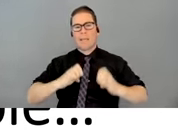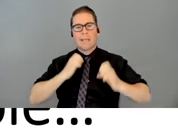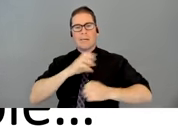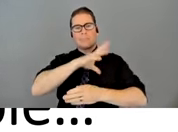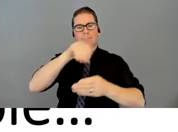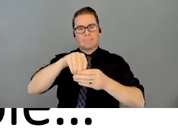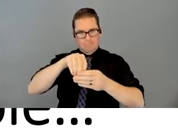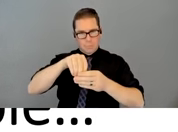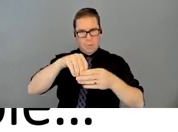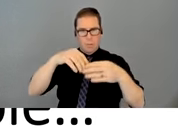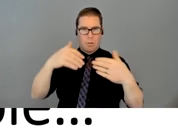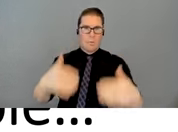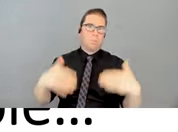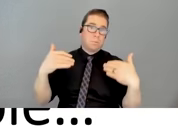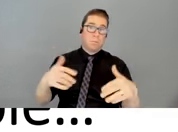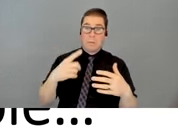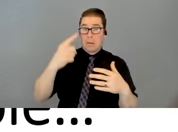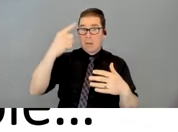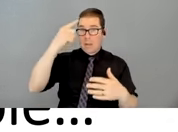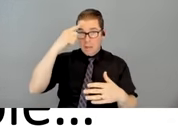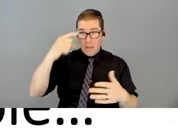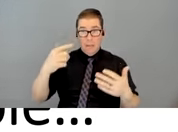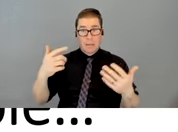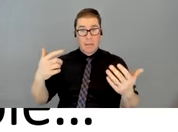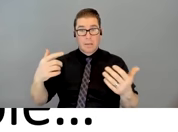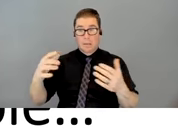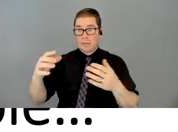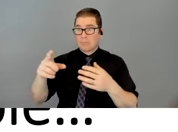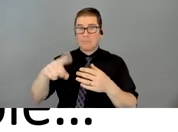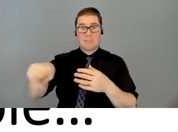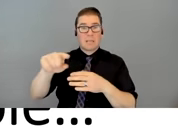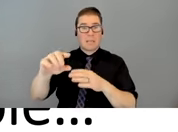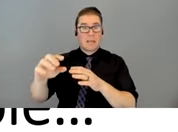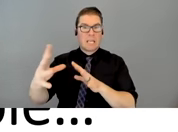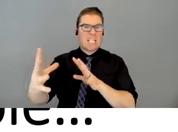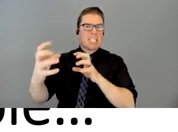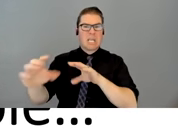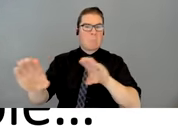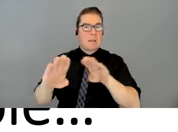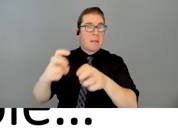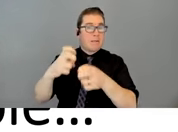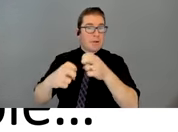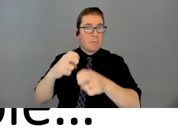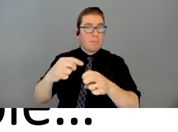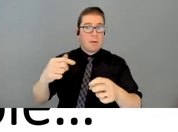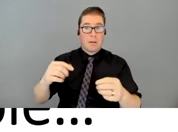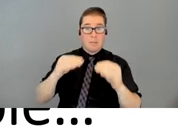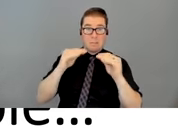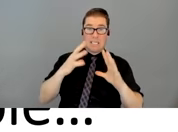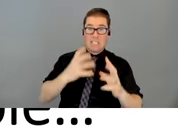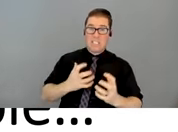and you would think this would happen more with behavior, but quite honestly, it plagiarism